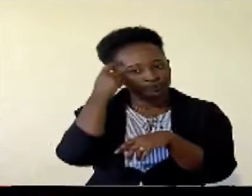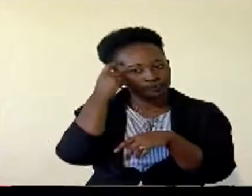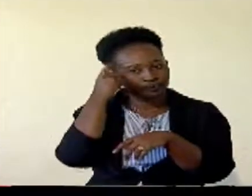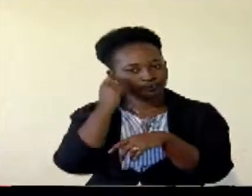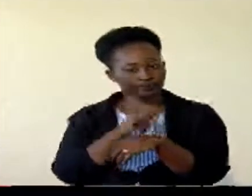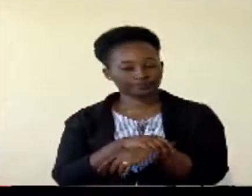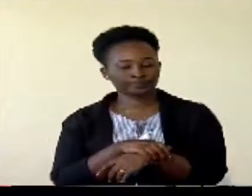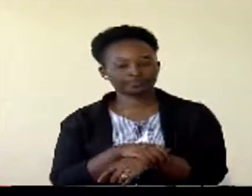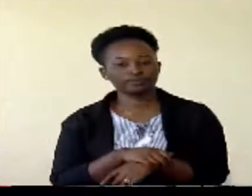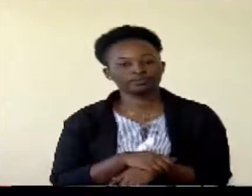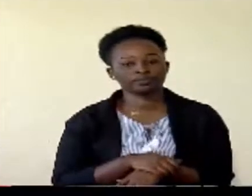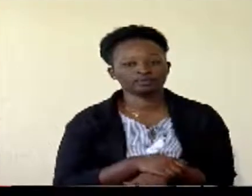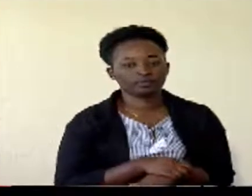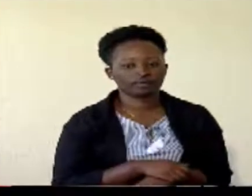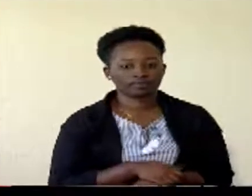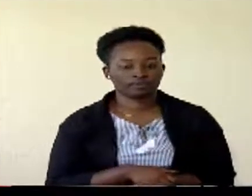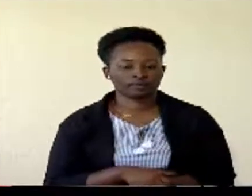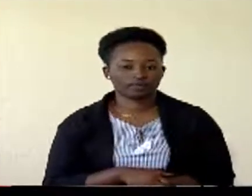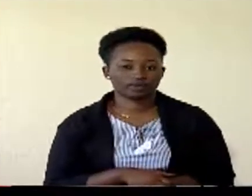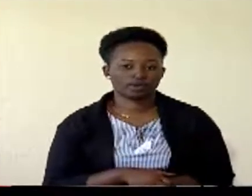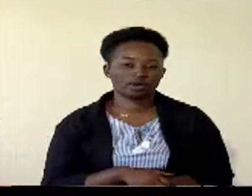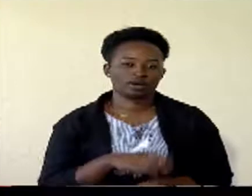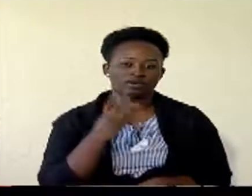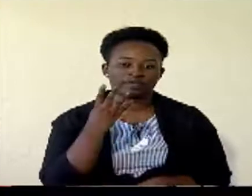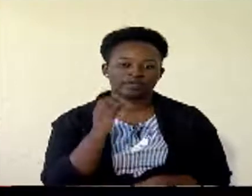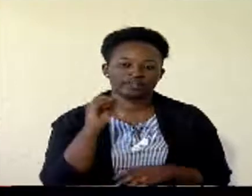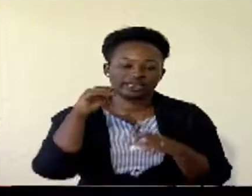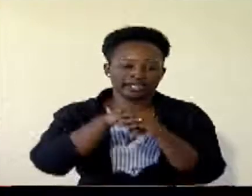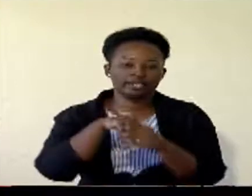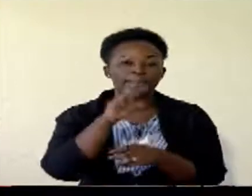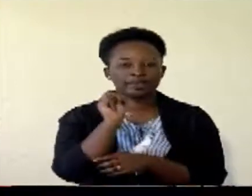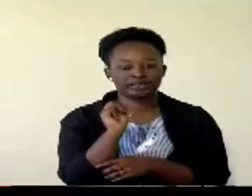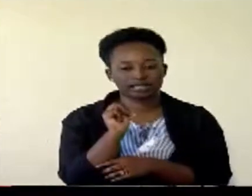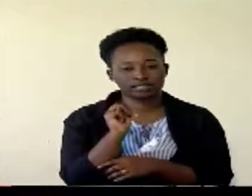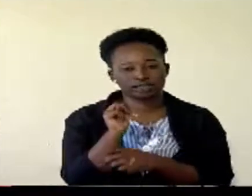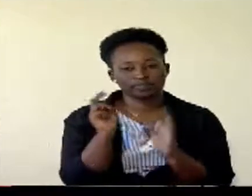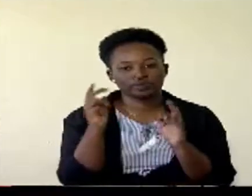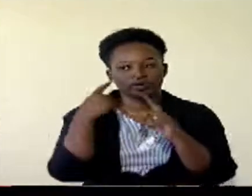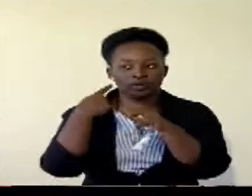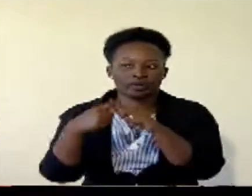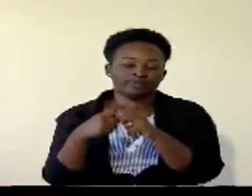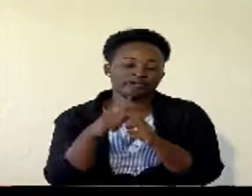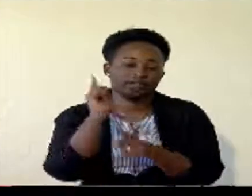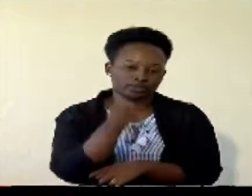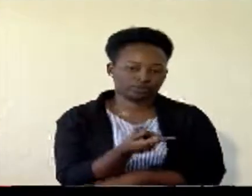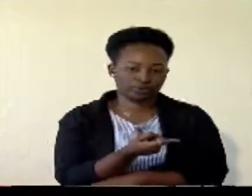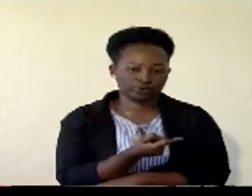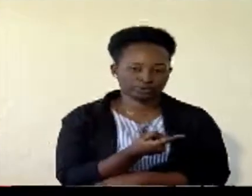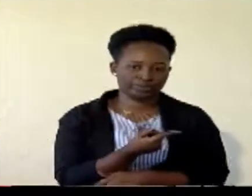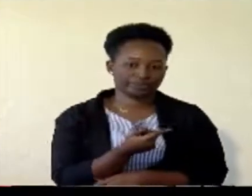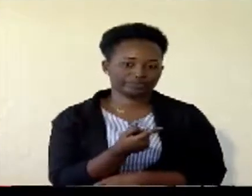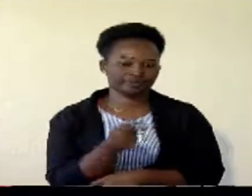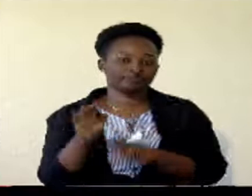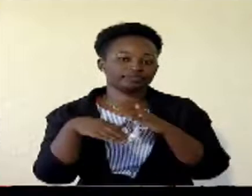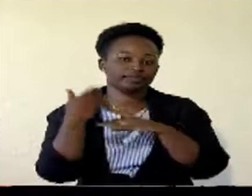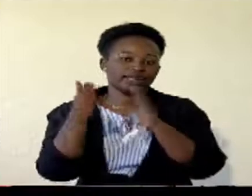this is the meaning. So change 40 into meters. So we multiply that by 1,000. Then